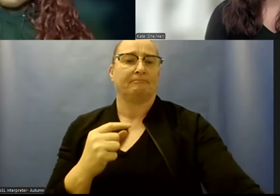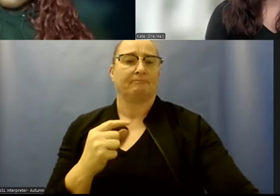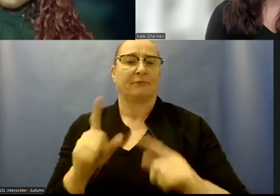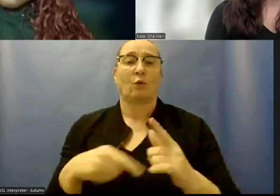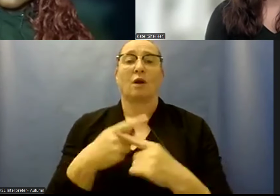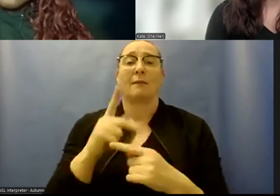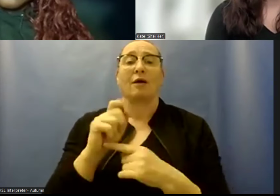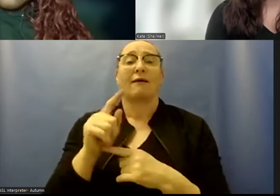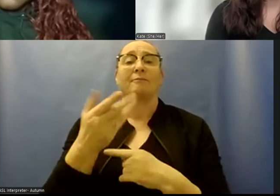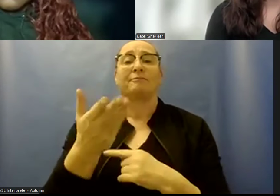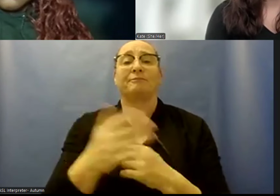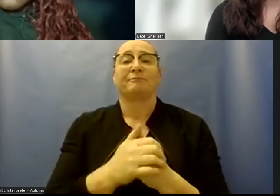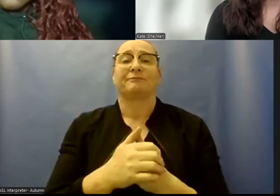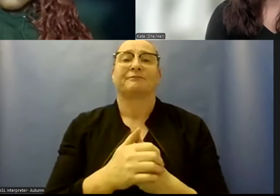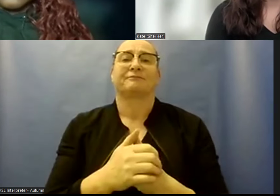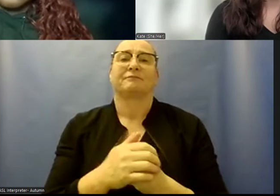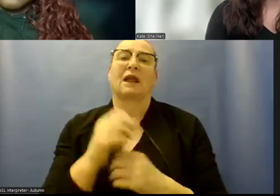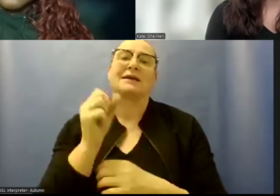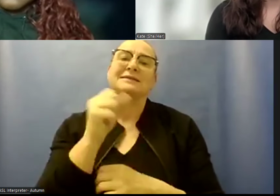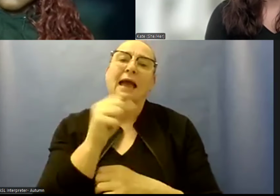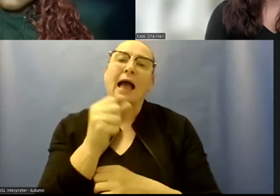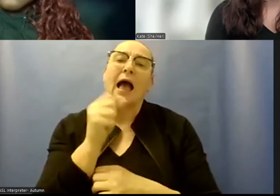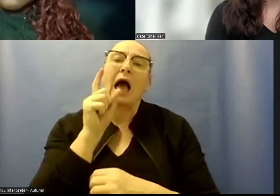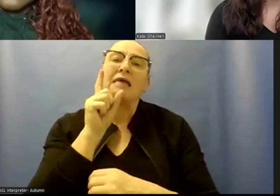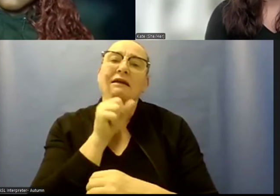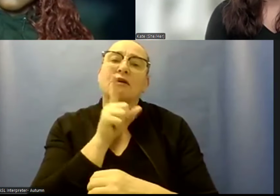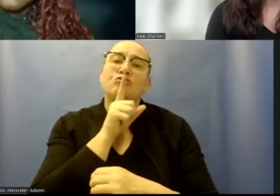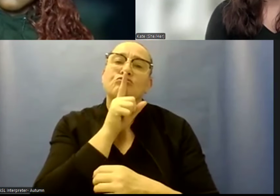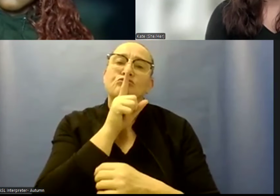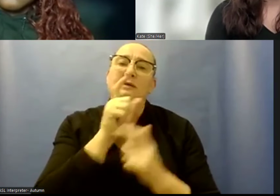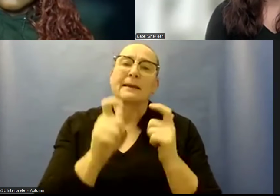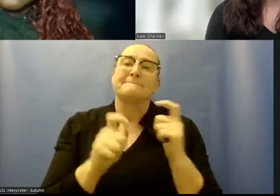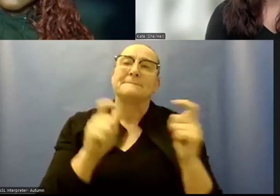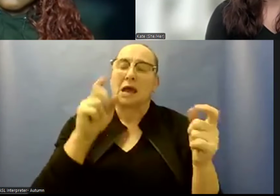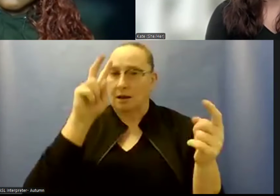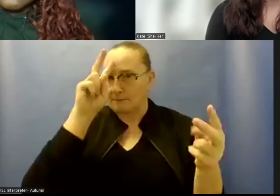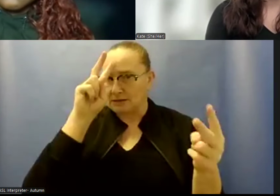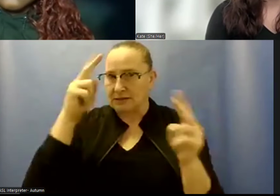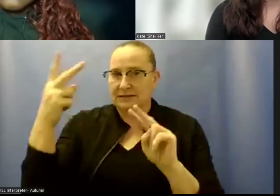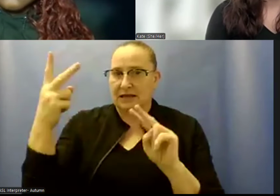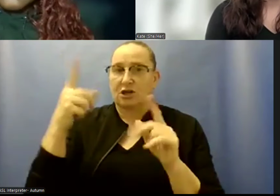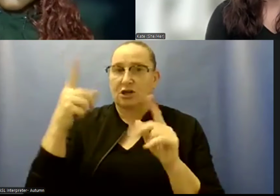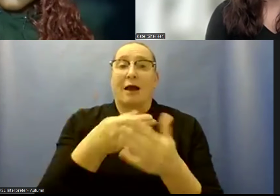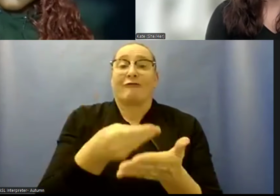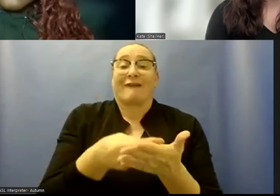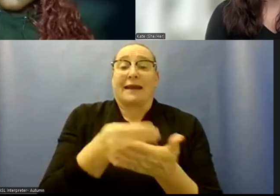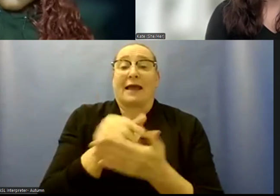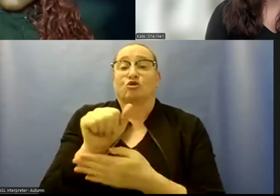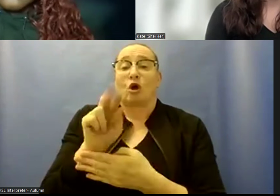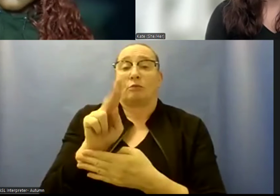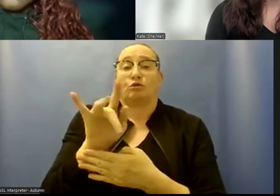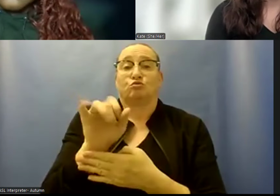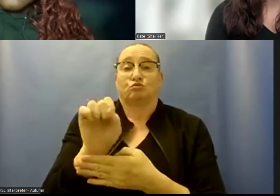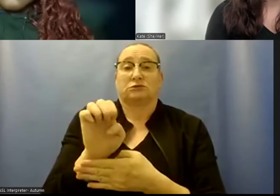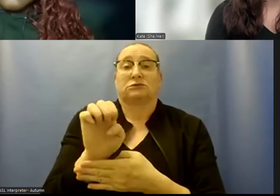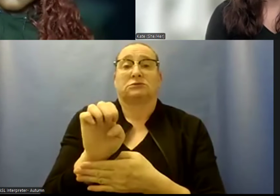Kat? Yeah, I think a really big misconception about financial abuse is that